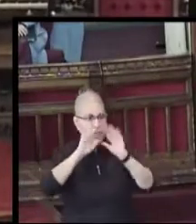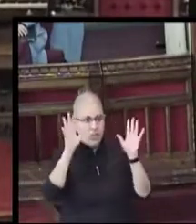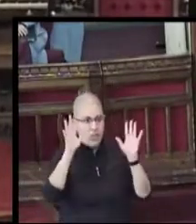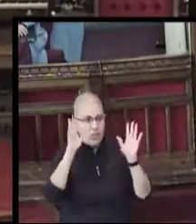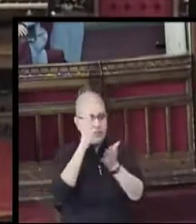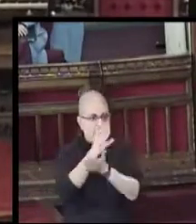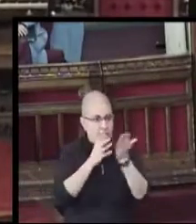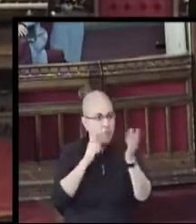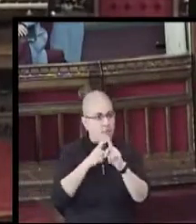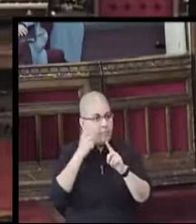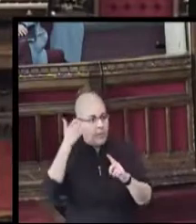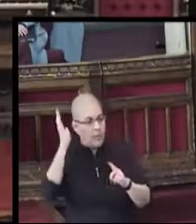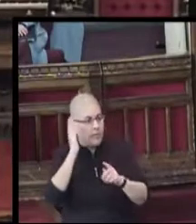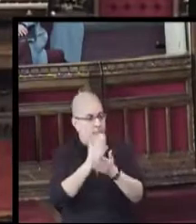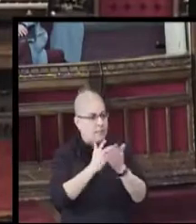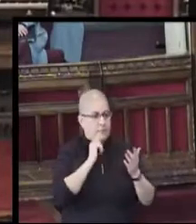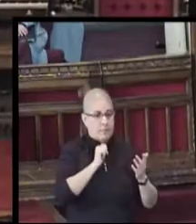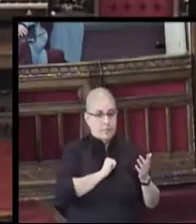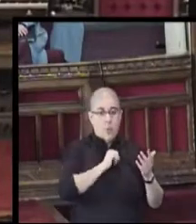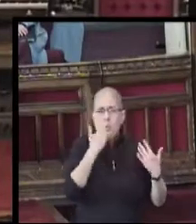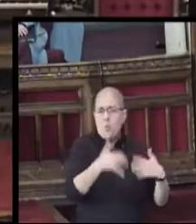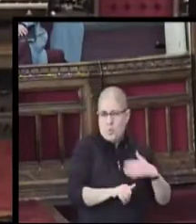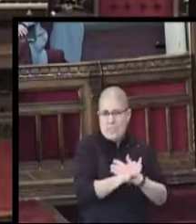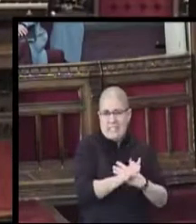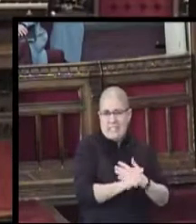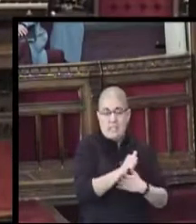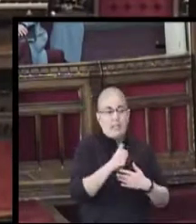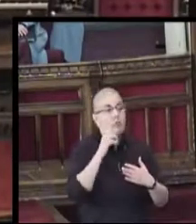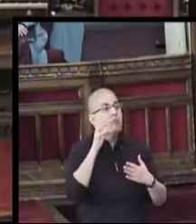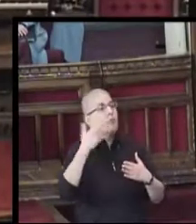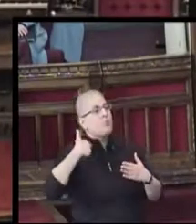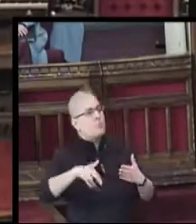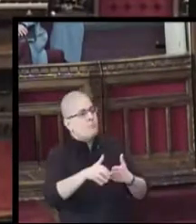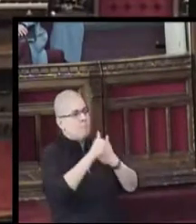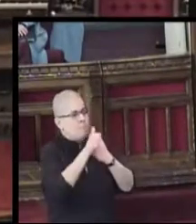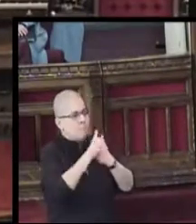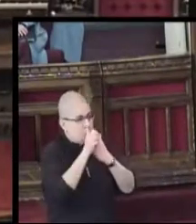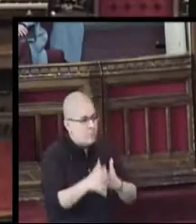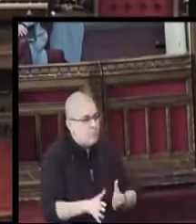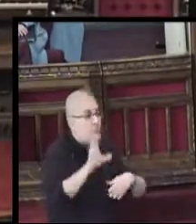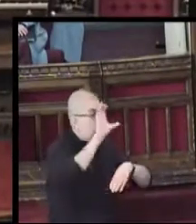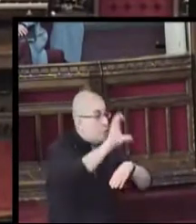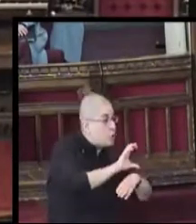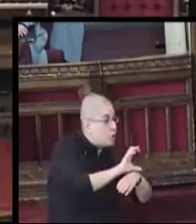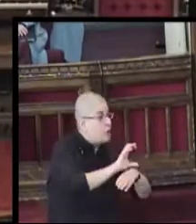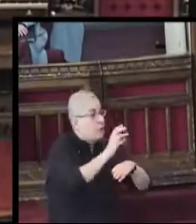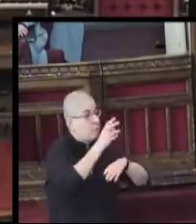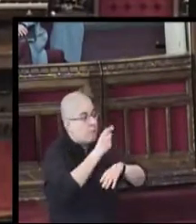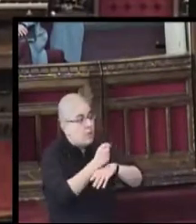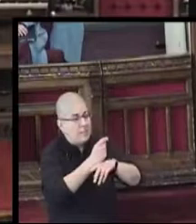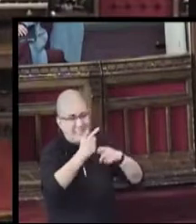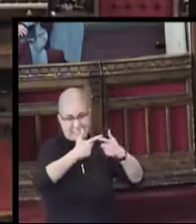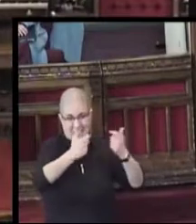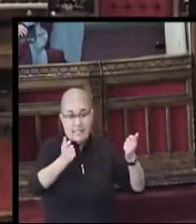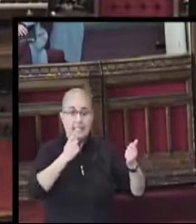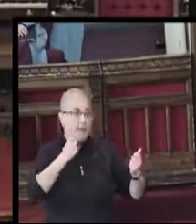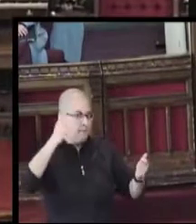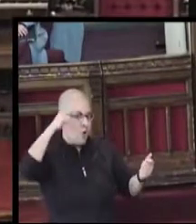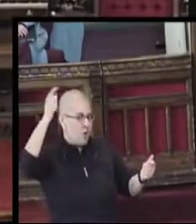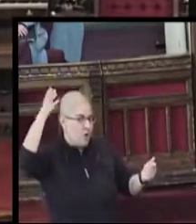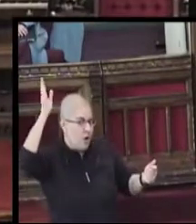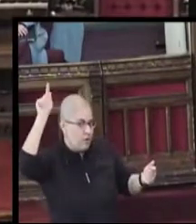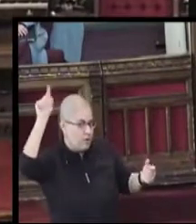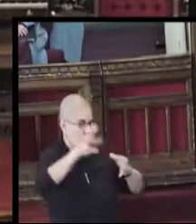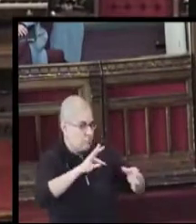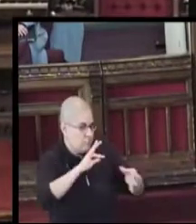God. And it is very dangerous when religious leaders and religious institutions say that they speak for God and